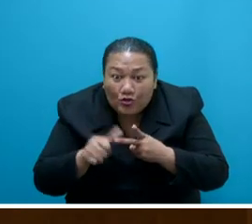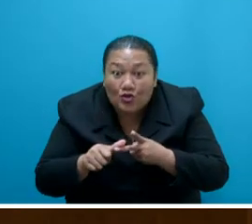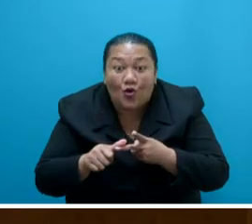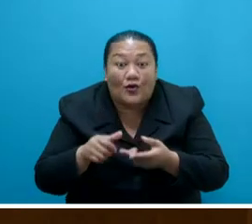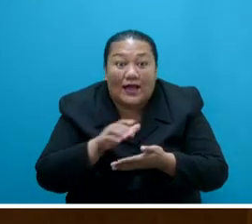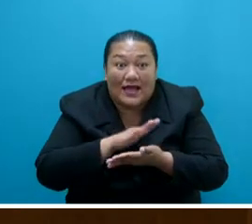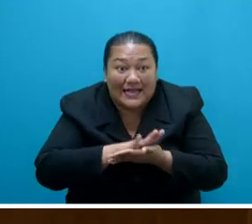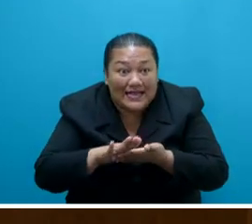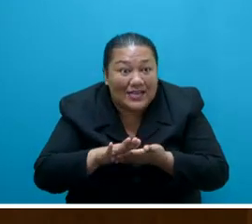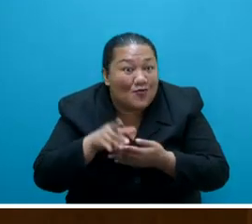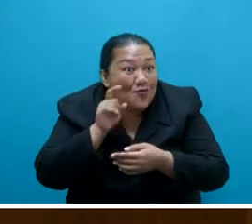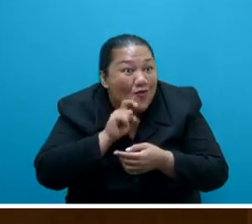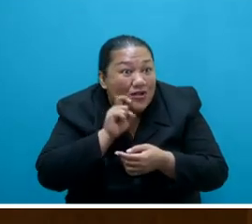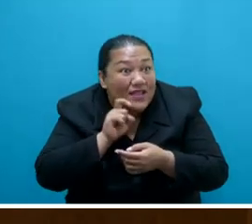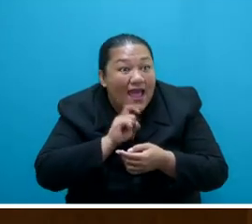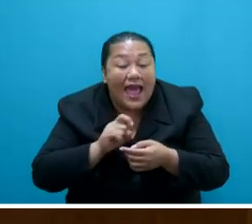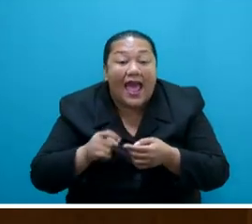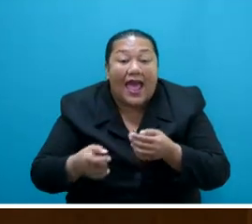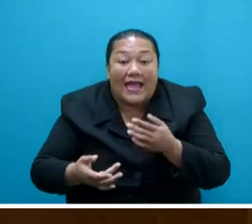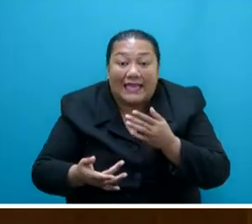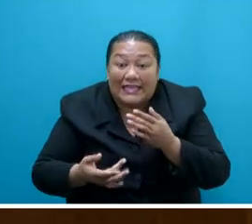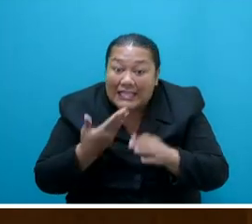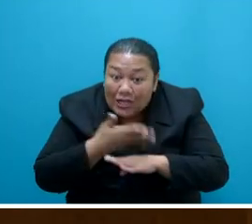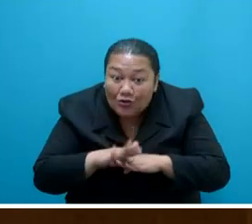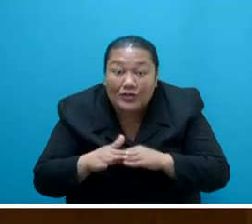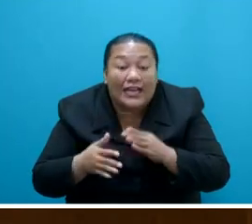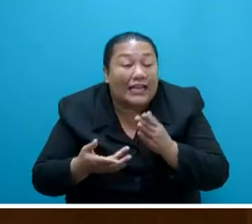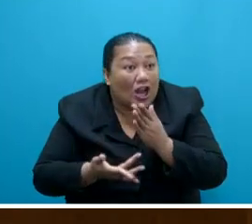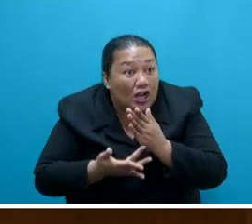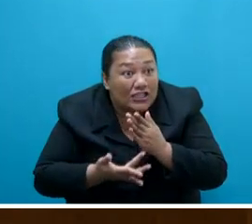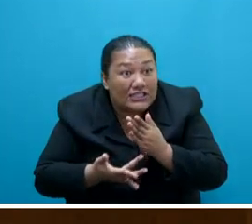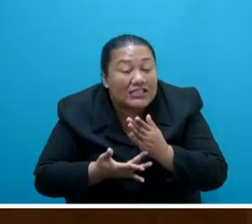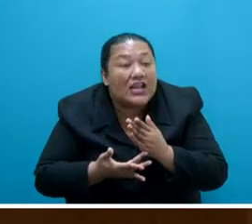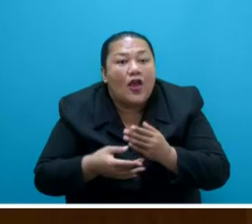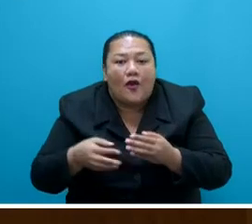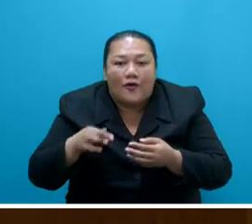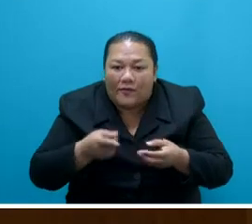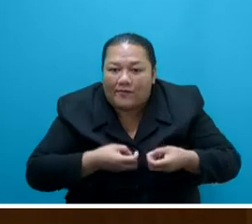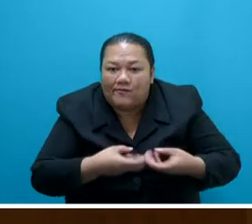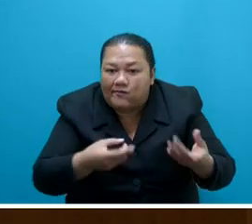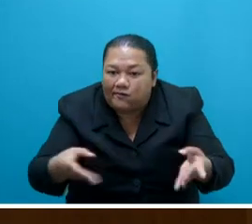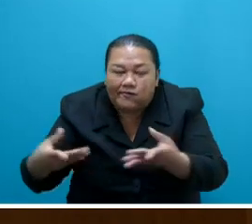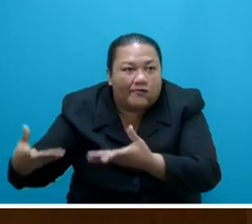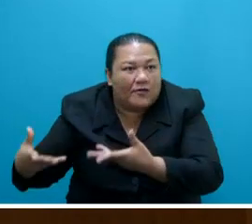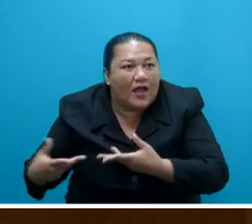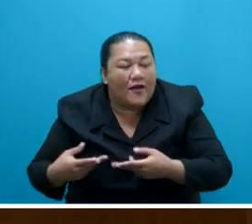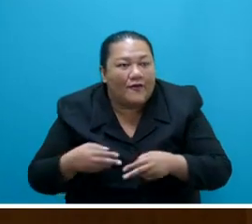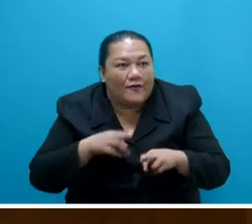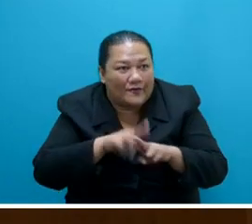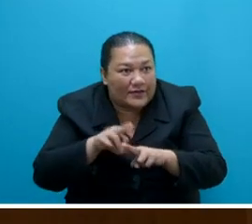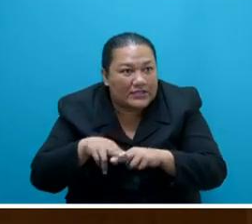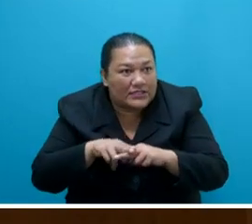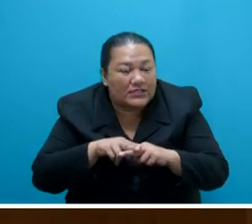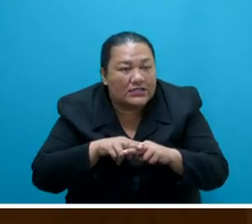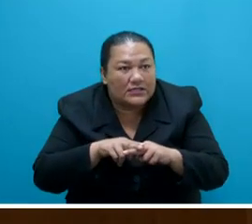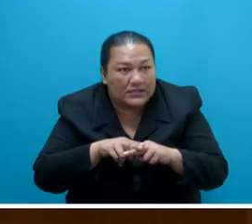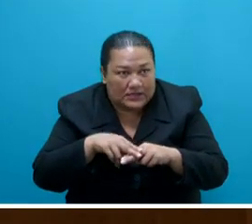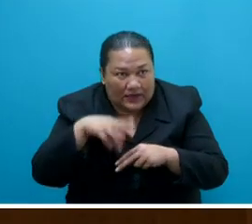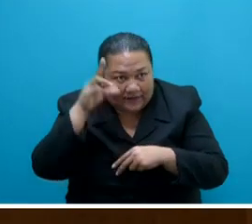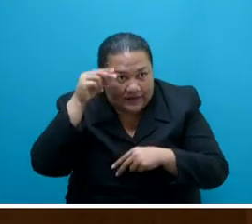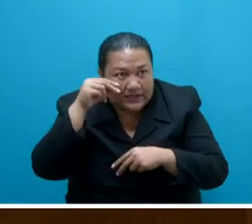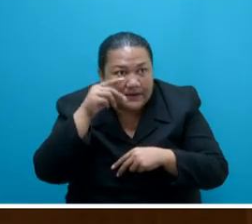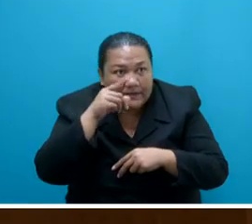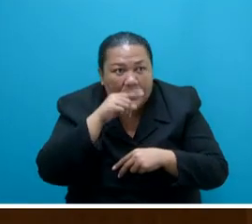power, or new technology to Fijian communities. And I certainly remember all the doubters along the way